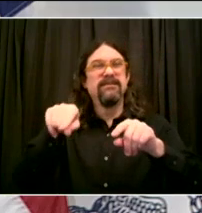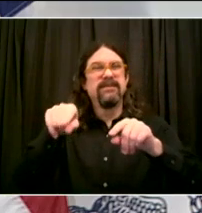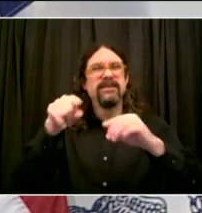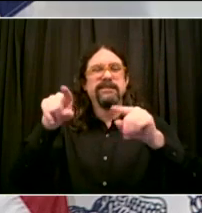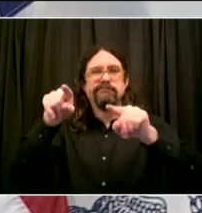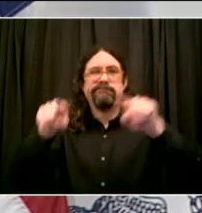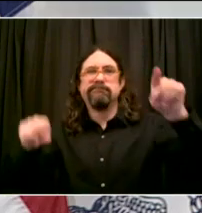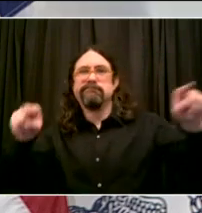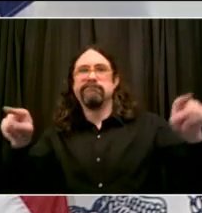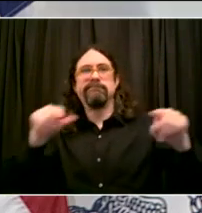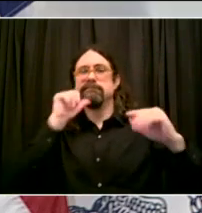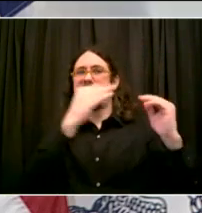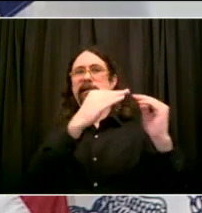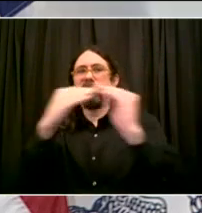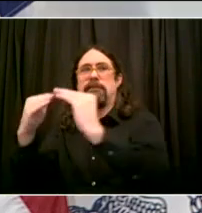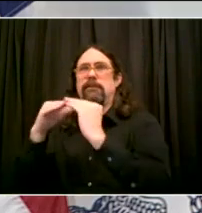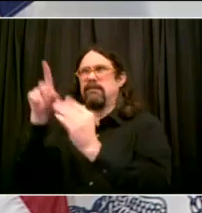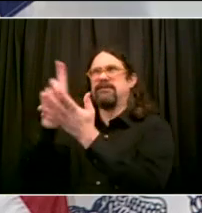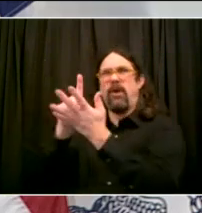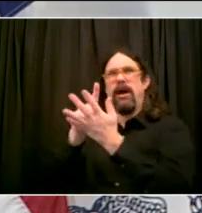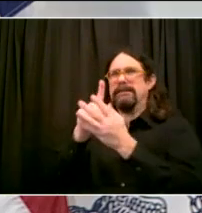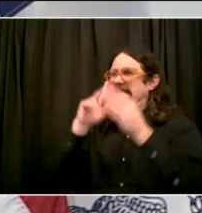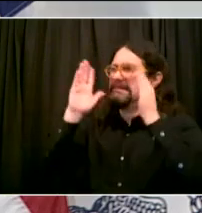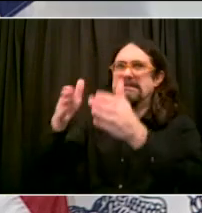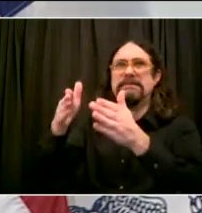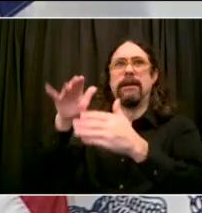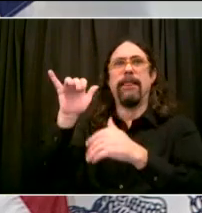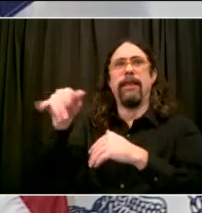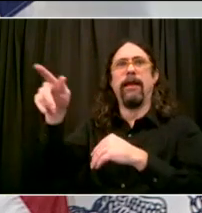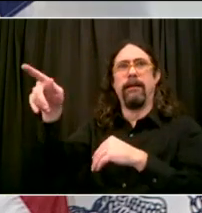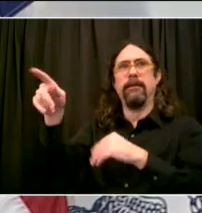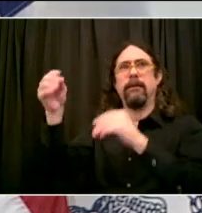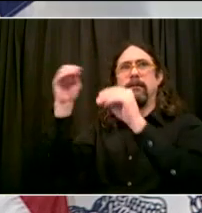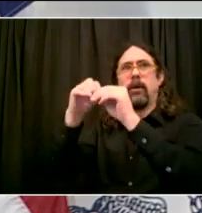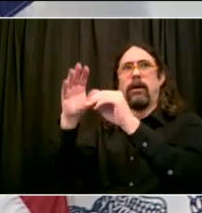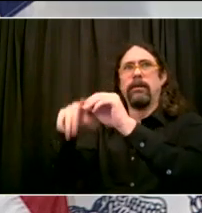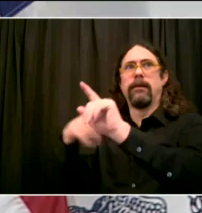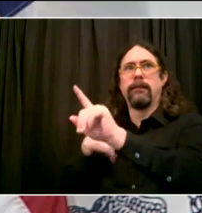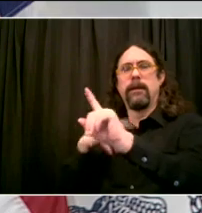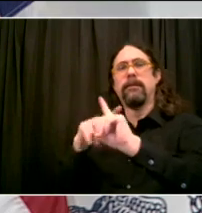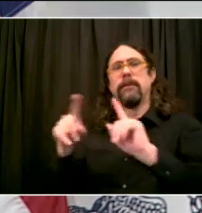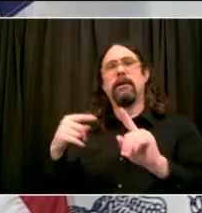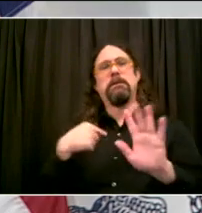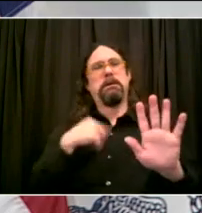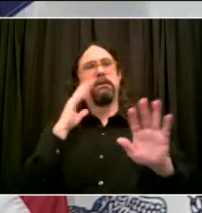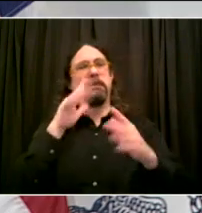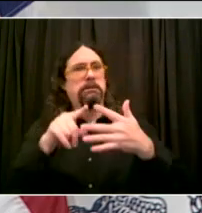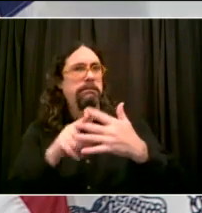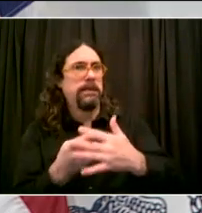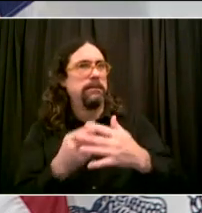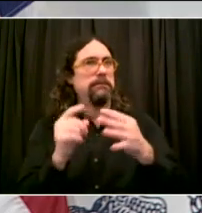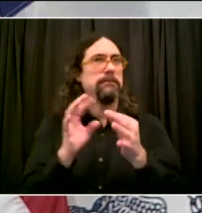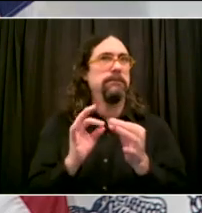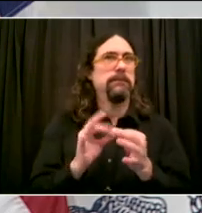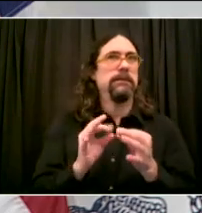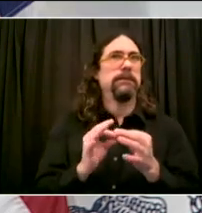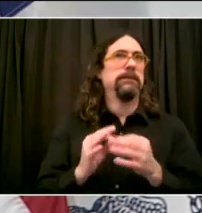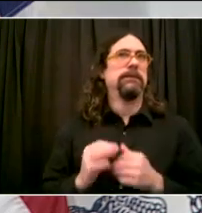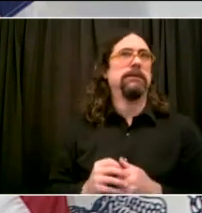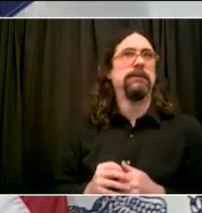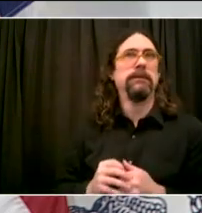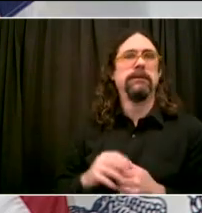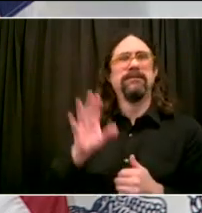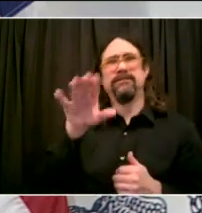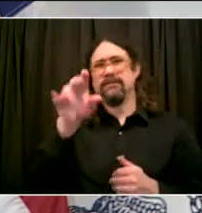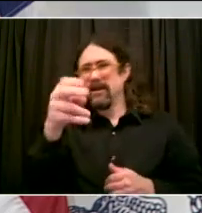available. So what I'd say to begin, Henry, first and foremost, is where you choose as